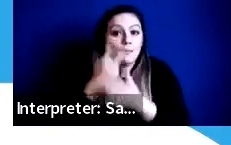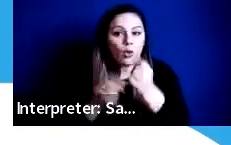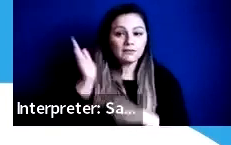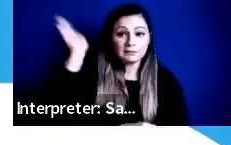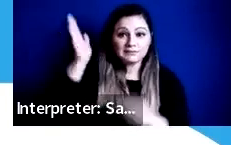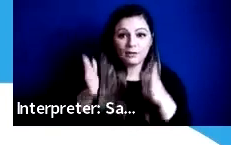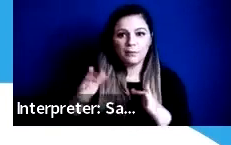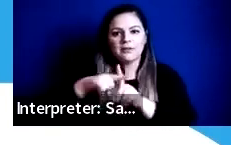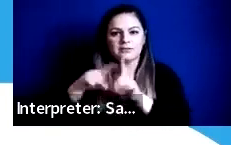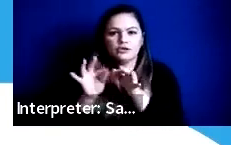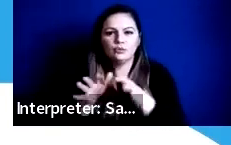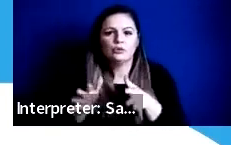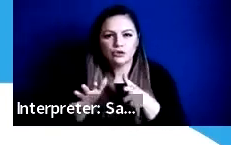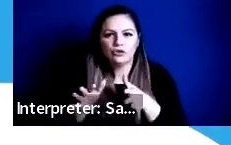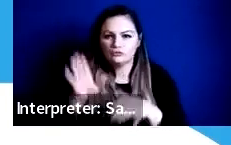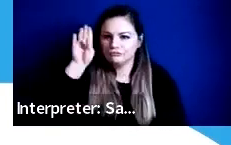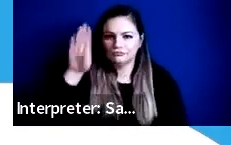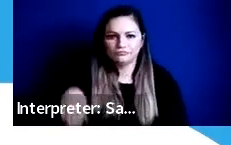presentation.